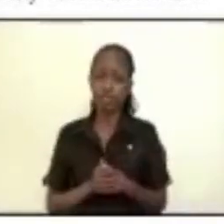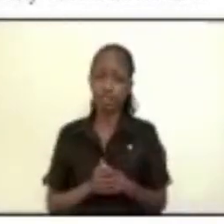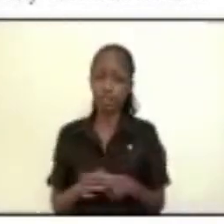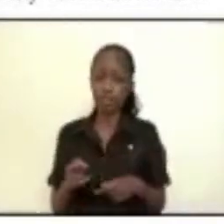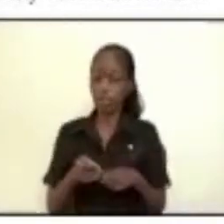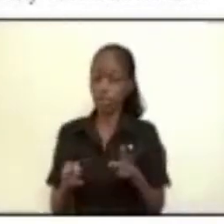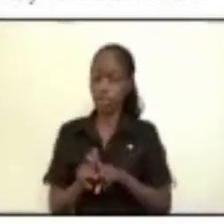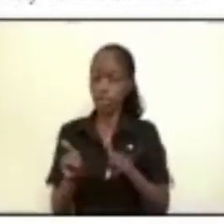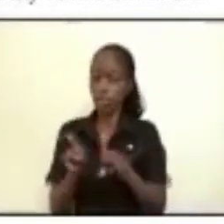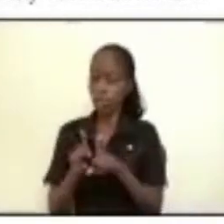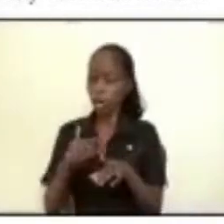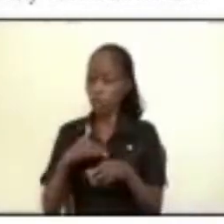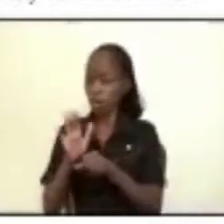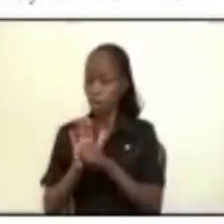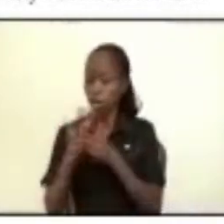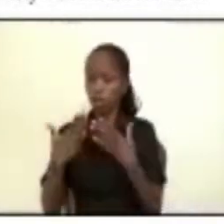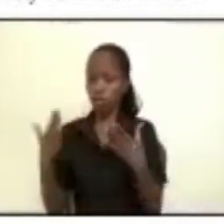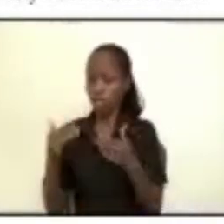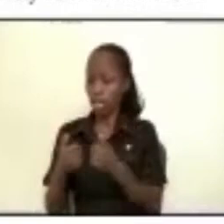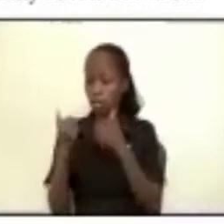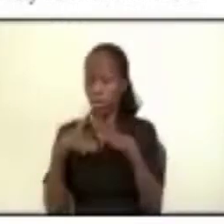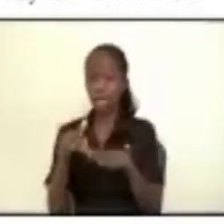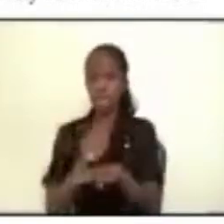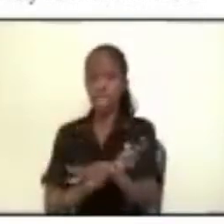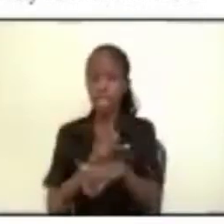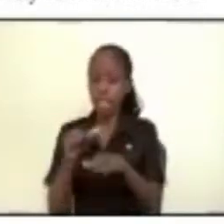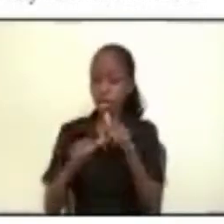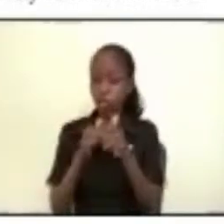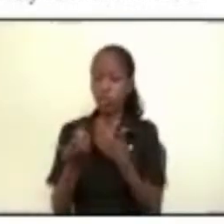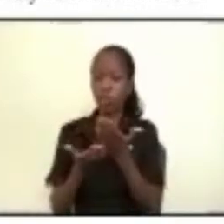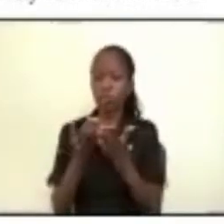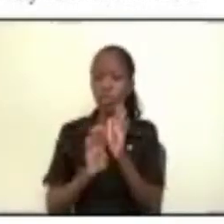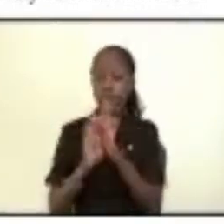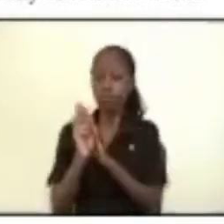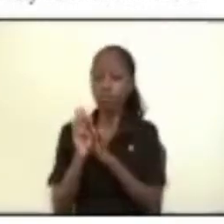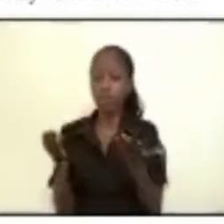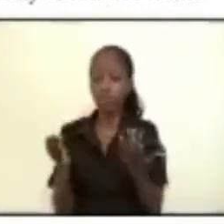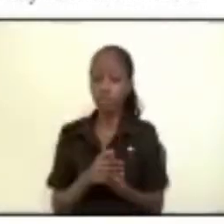there's also a lot that's happening in Nigeria when it comes to, business development and the growth of